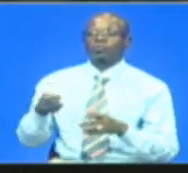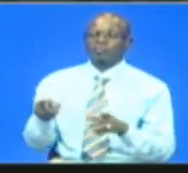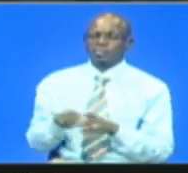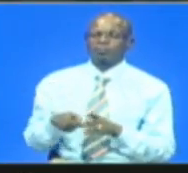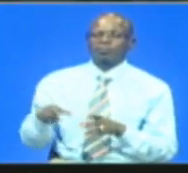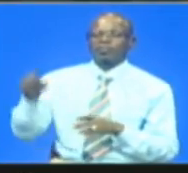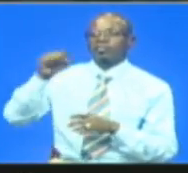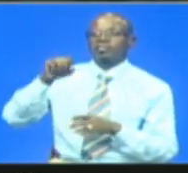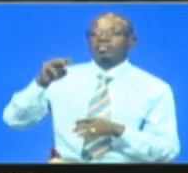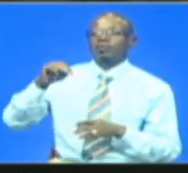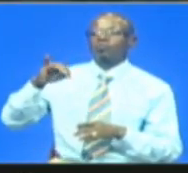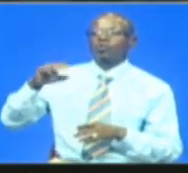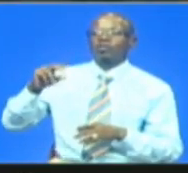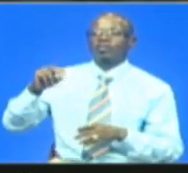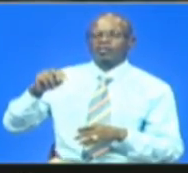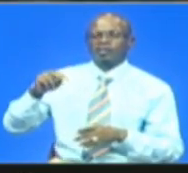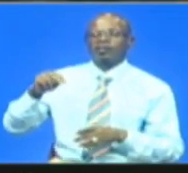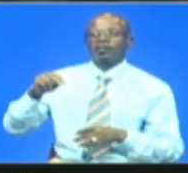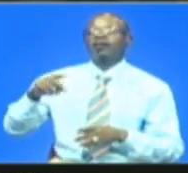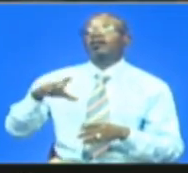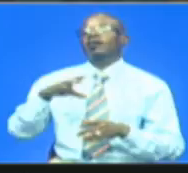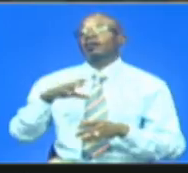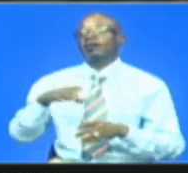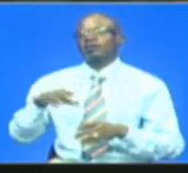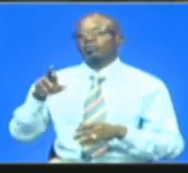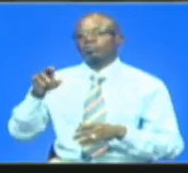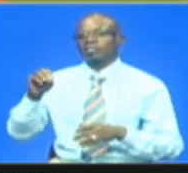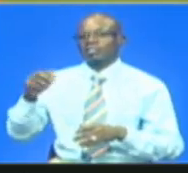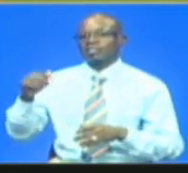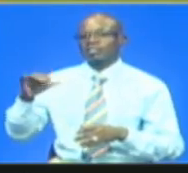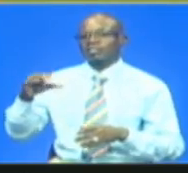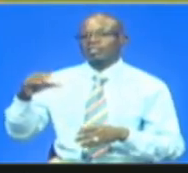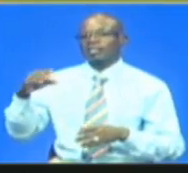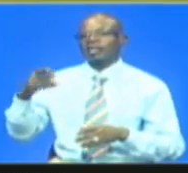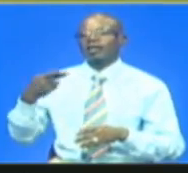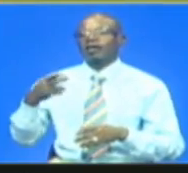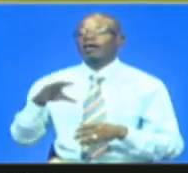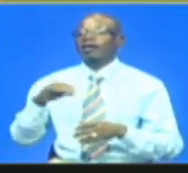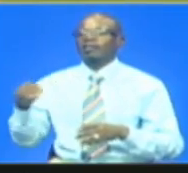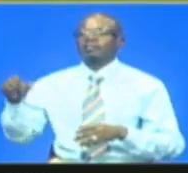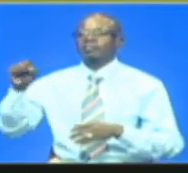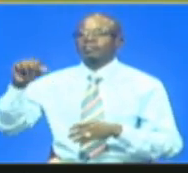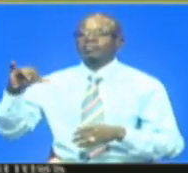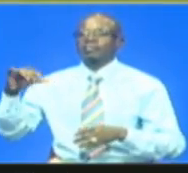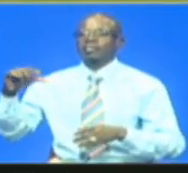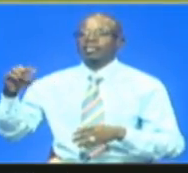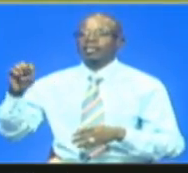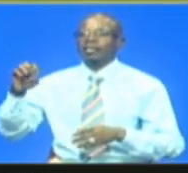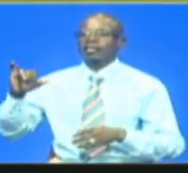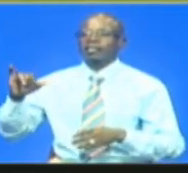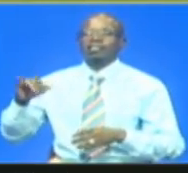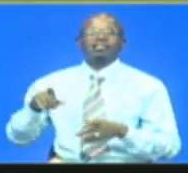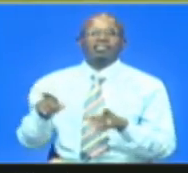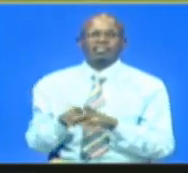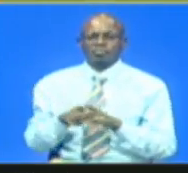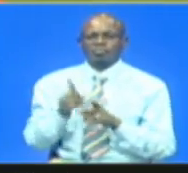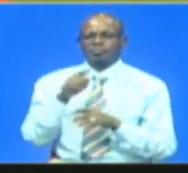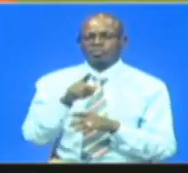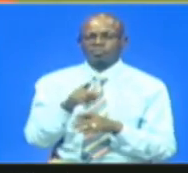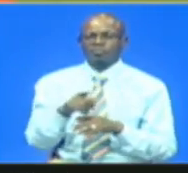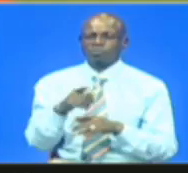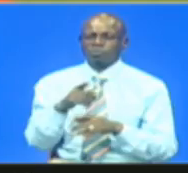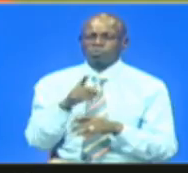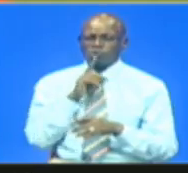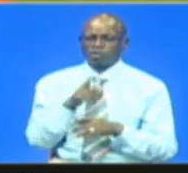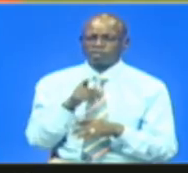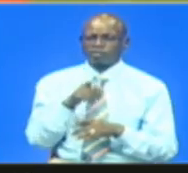and Leonard Korir were charged with robbery with violence. First accused Simon Sigei was also charged with an offense of